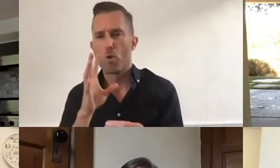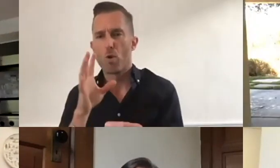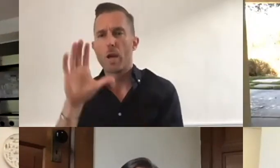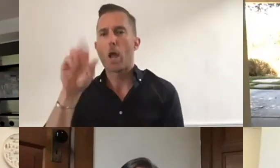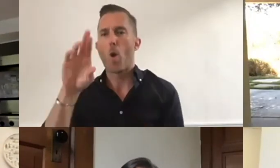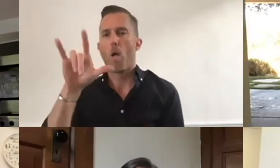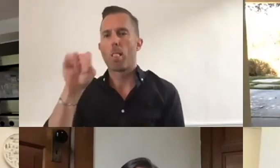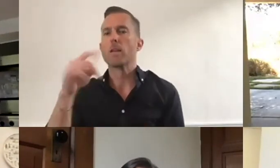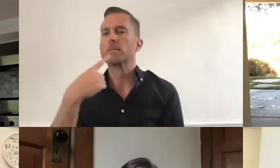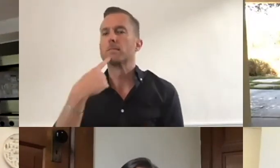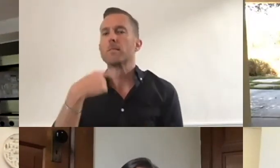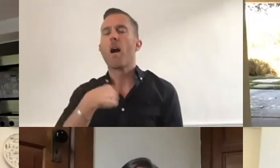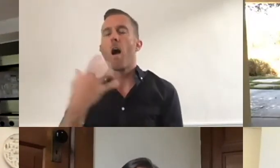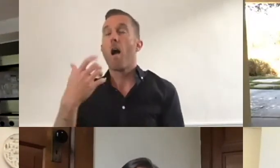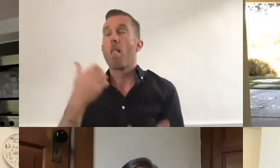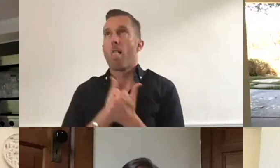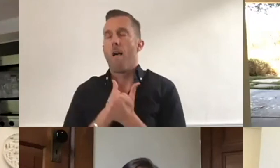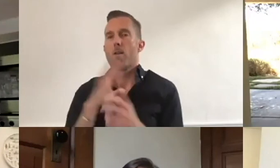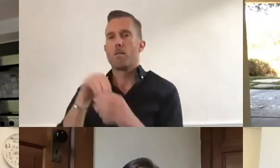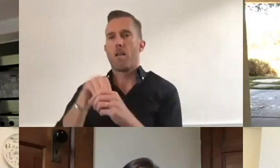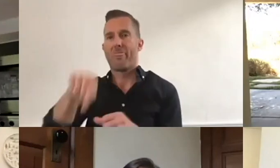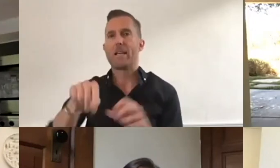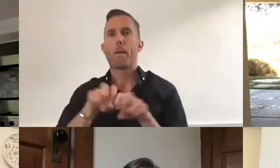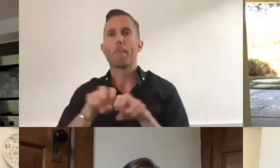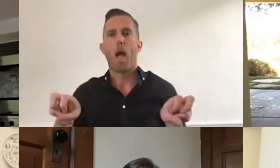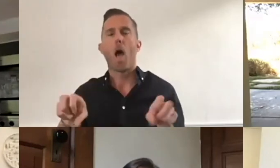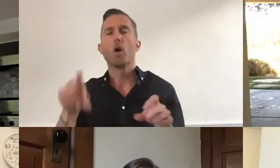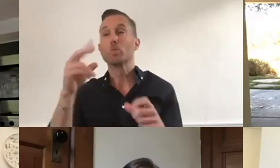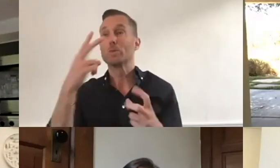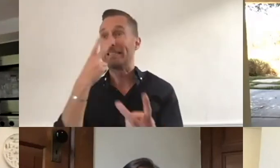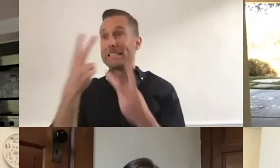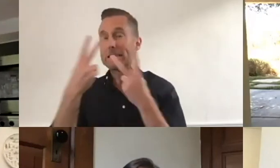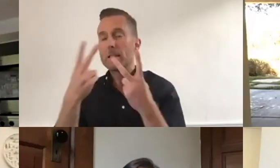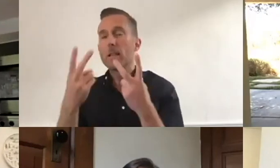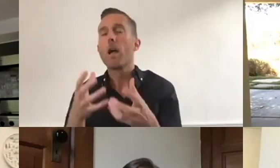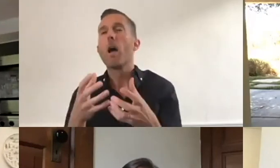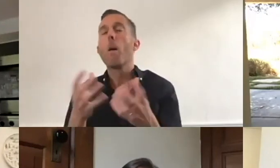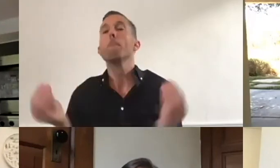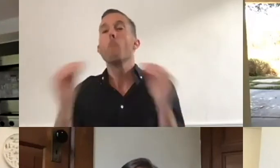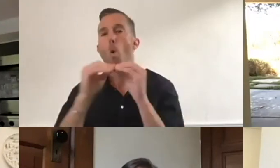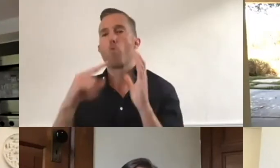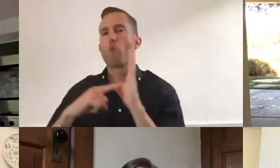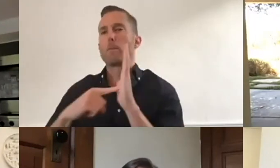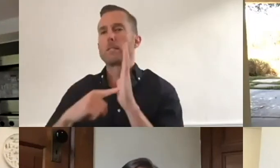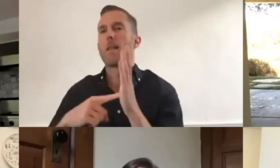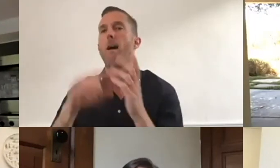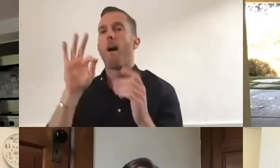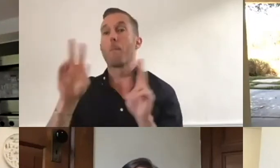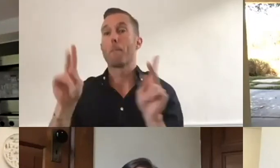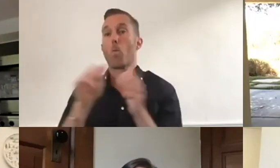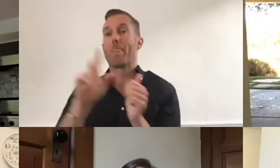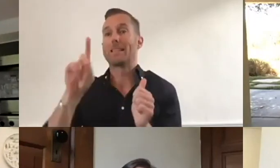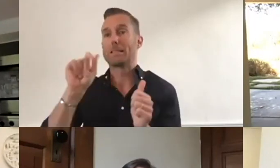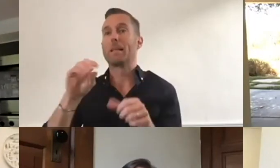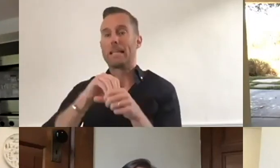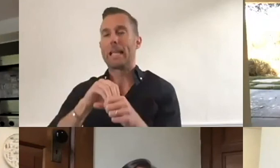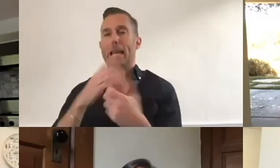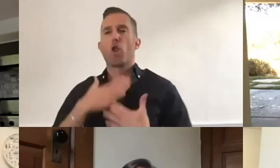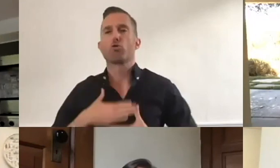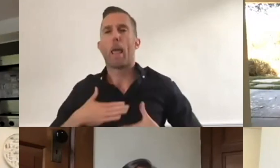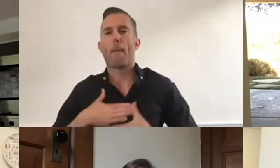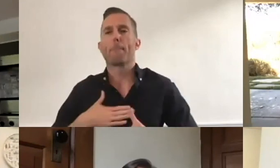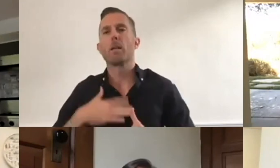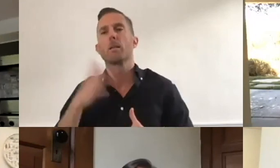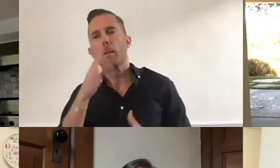more representation of people with disabilities in entertainment media is just like